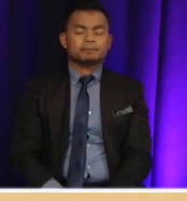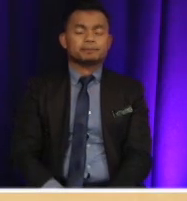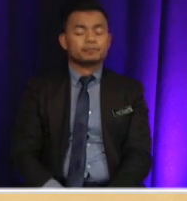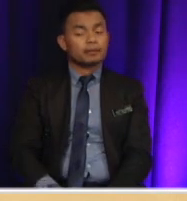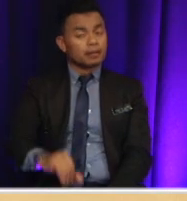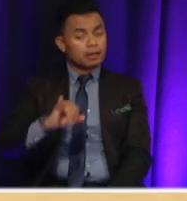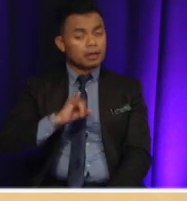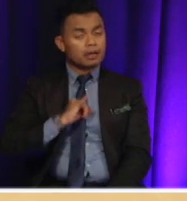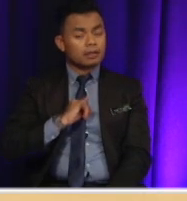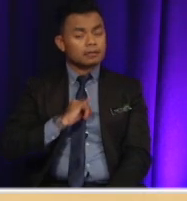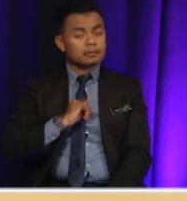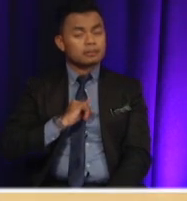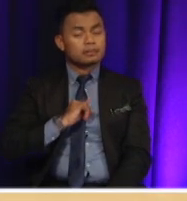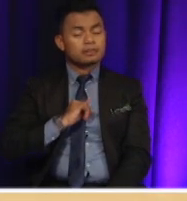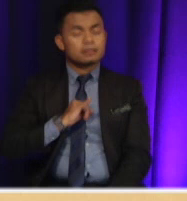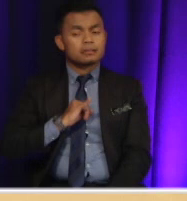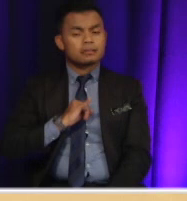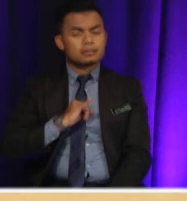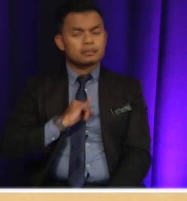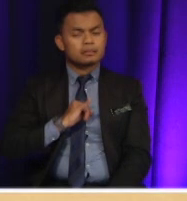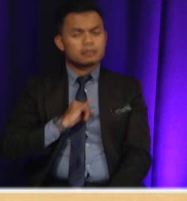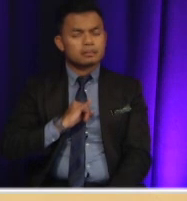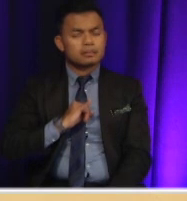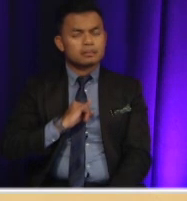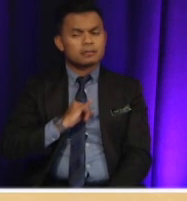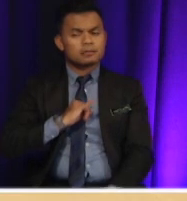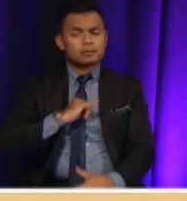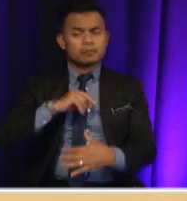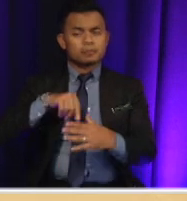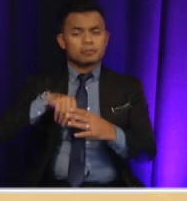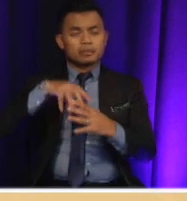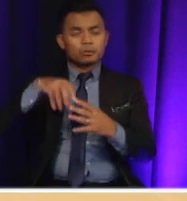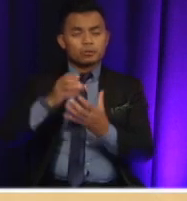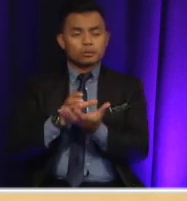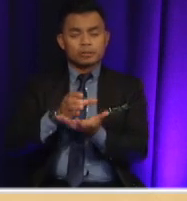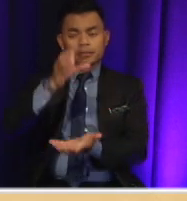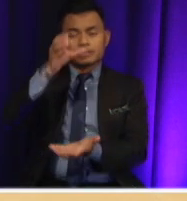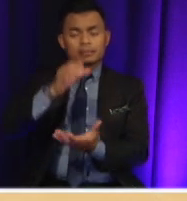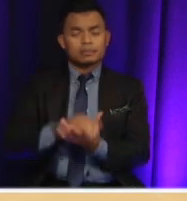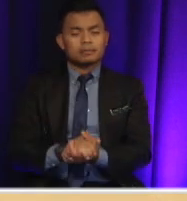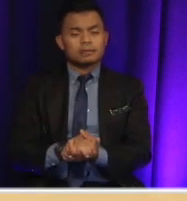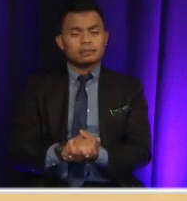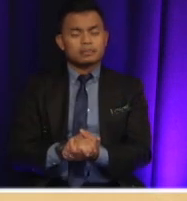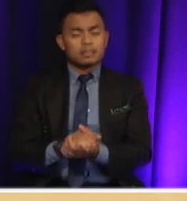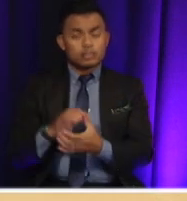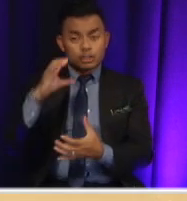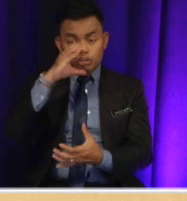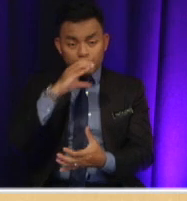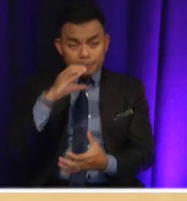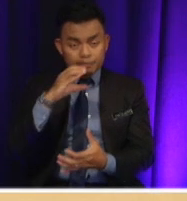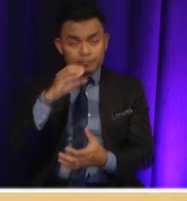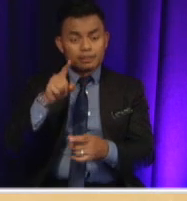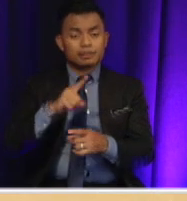I am the ring from an empty cola can, the scrapings from